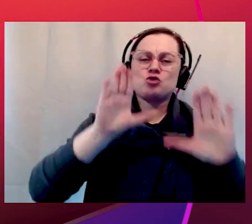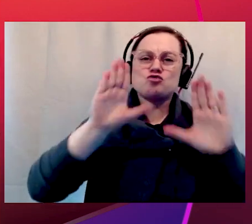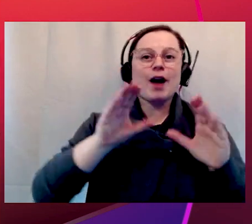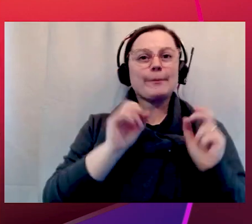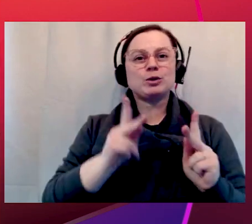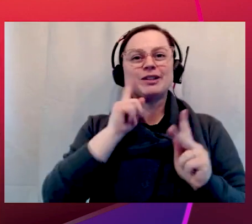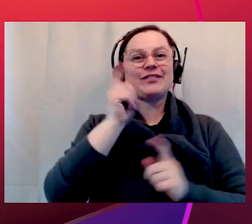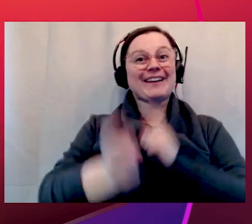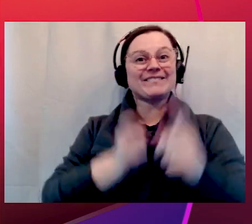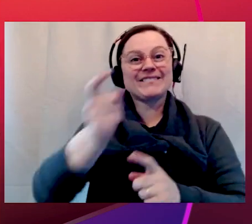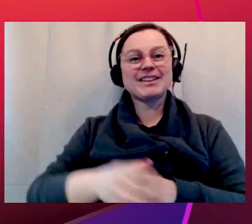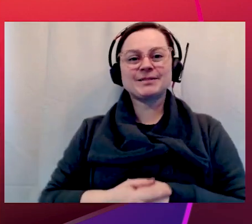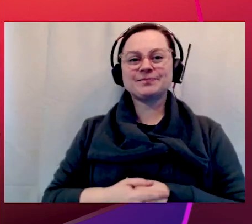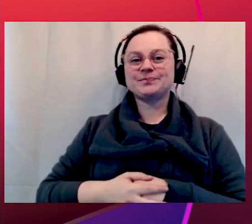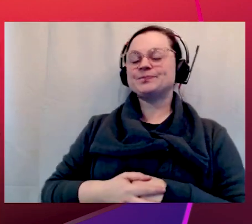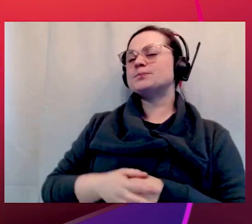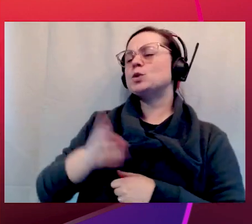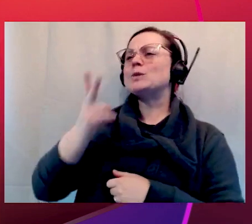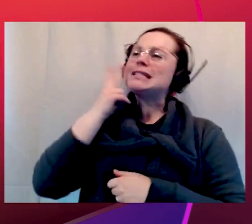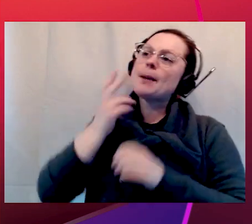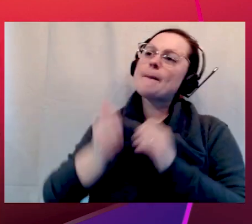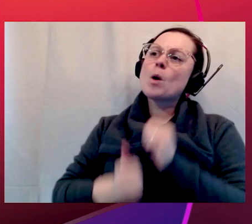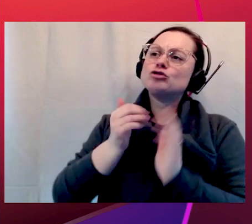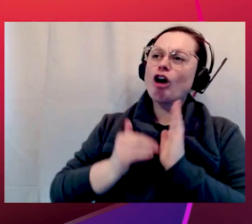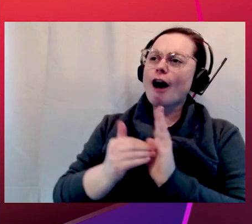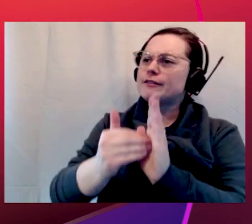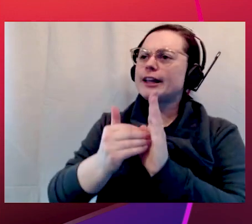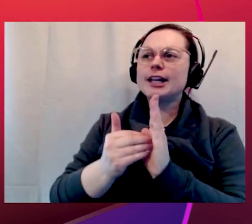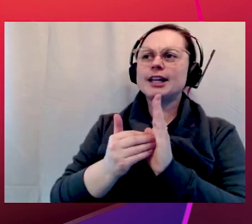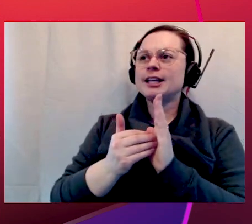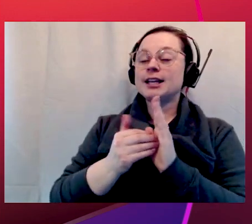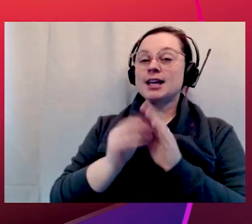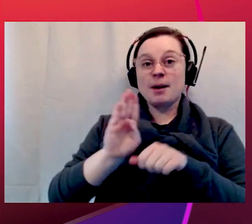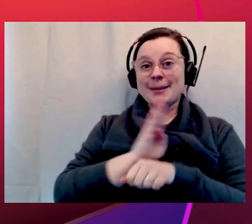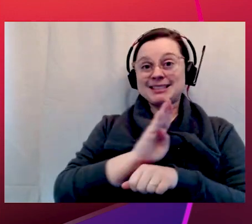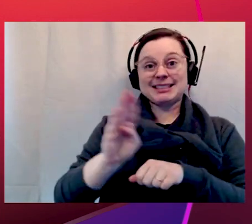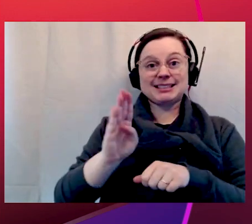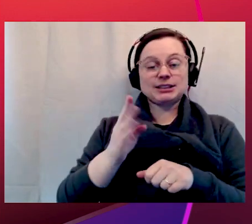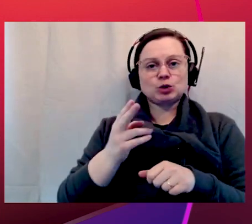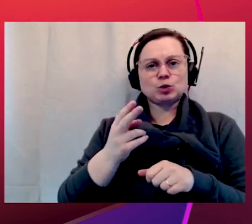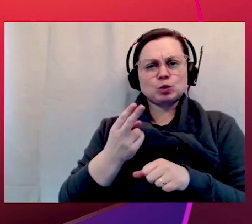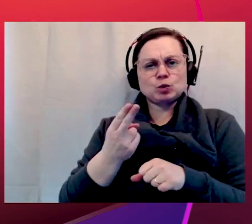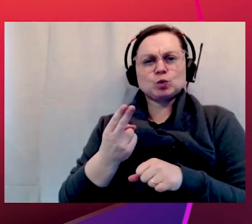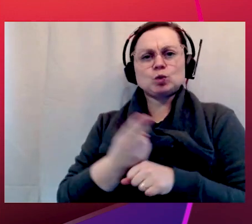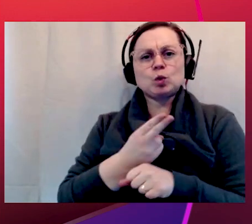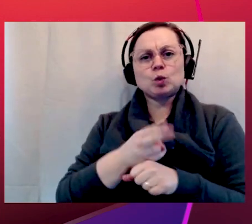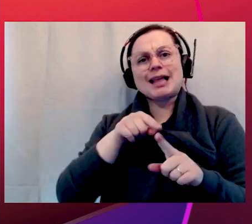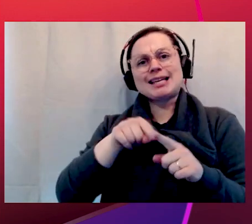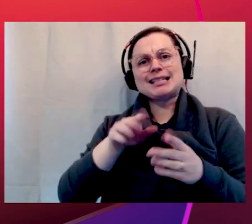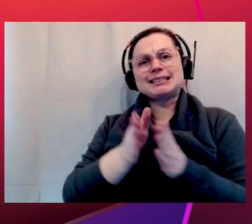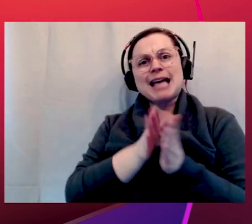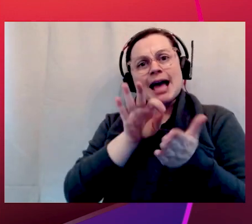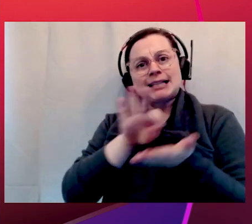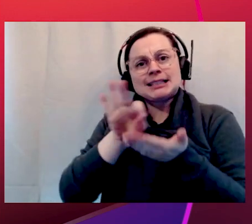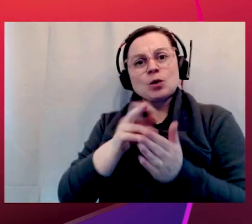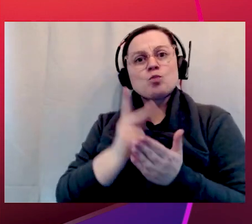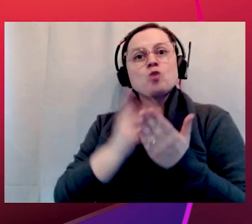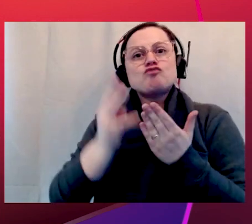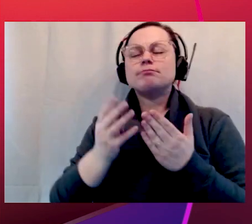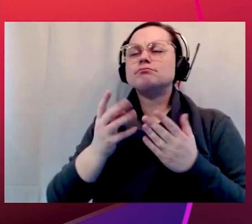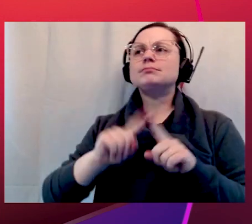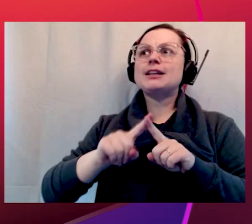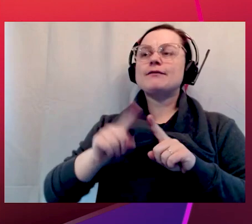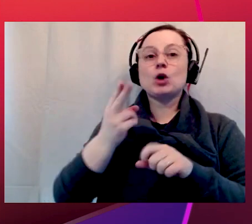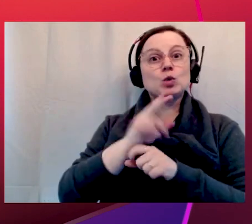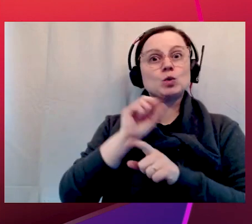most of the businesses leveraging the incentive program, you know, what are some of the use cases? That's a